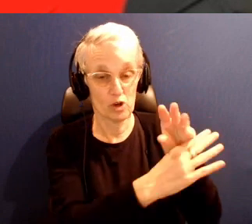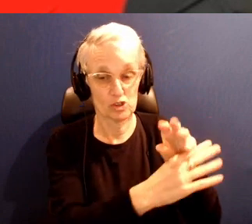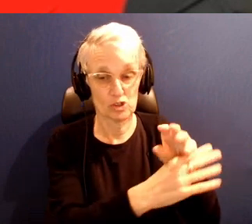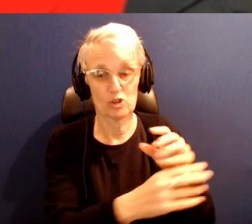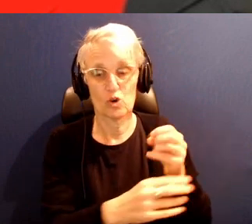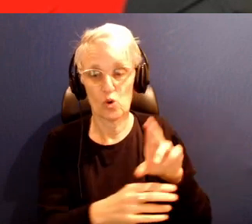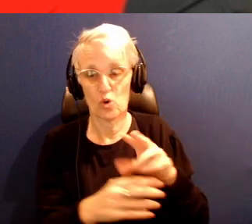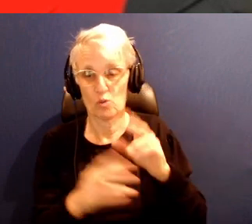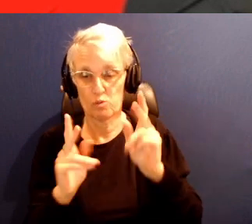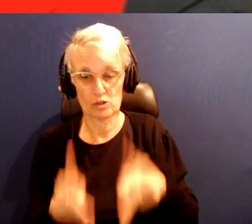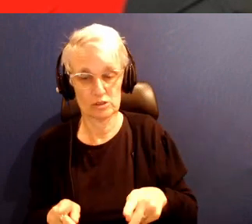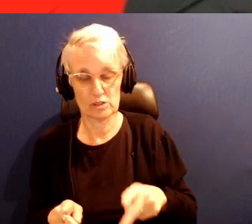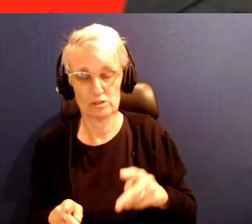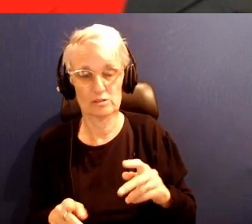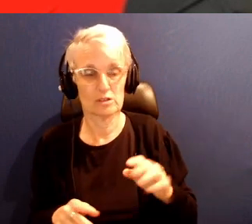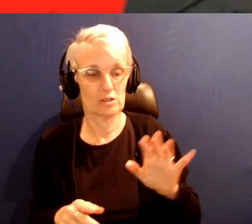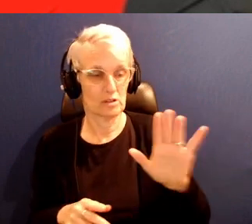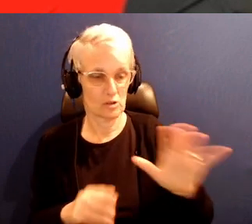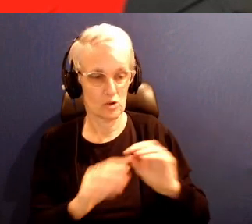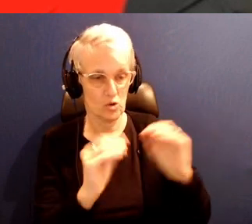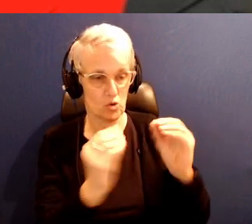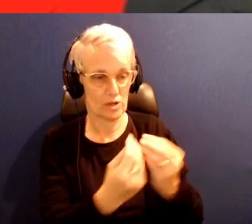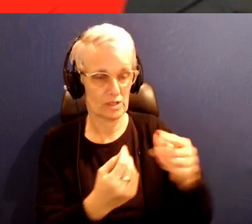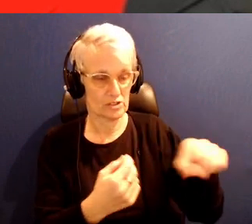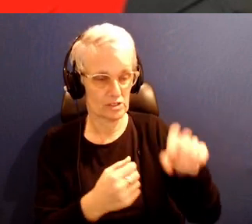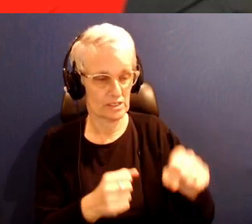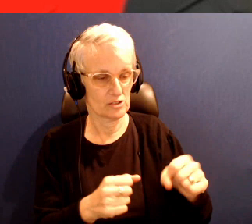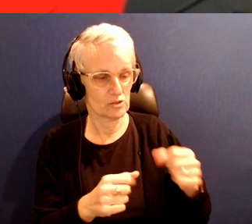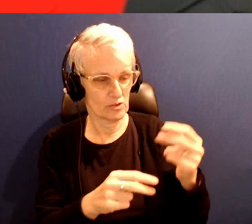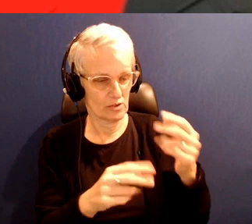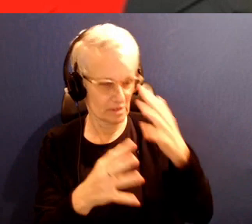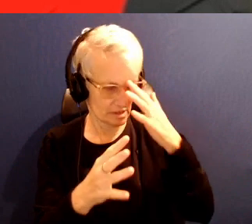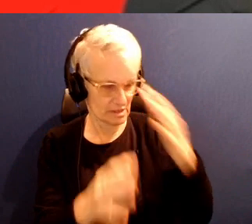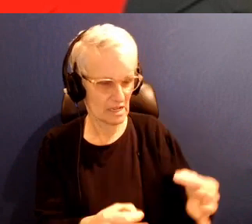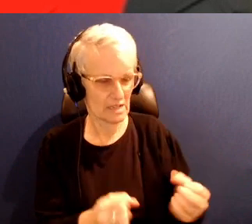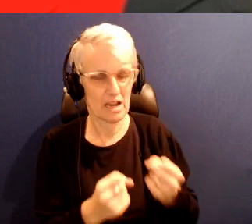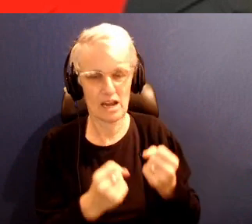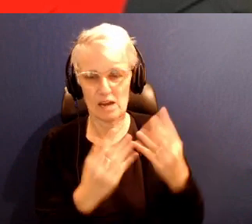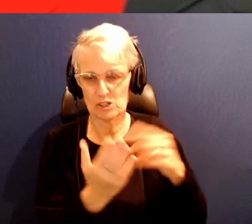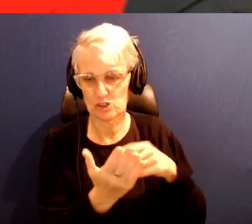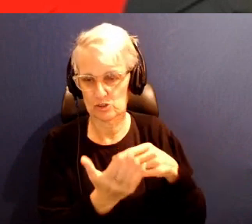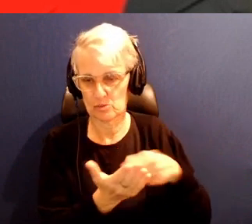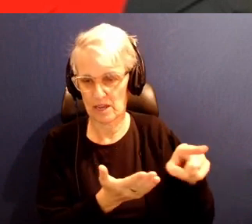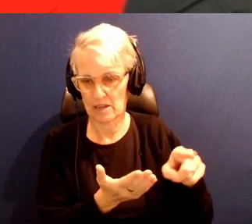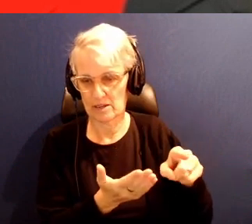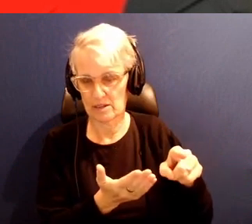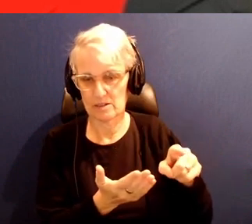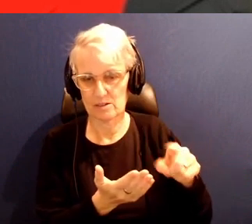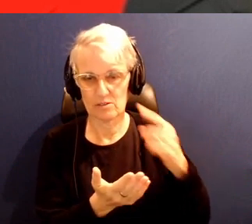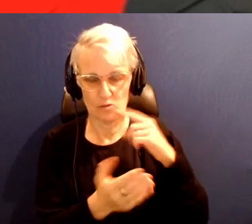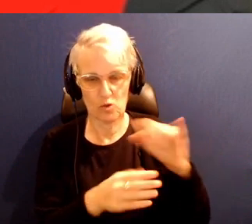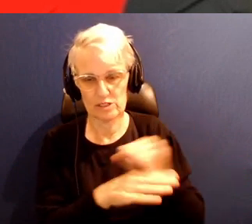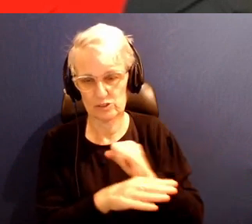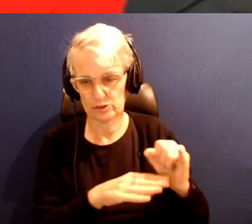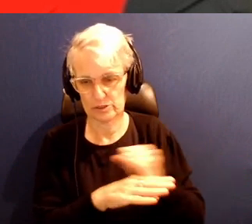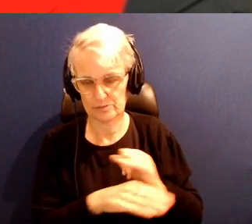virtual or in person, it is up to the organization to determine and justify the remuneration or allowances